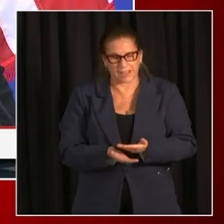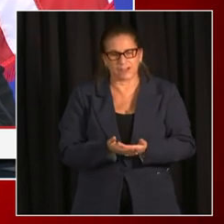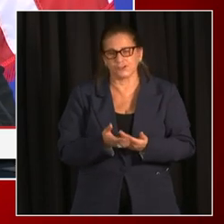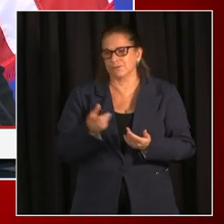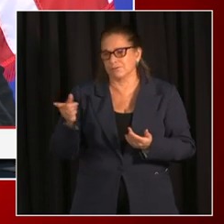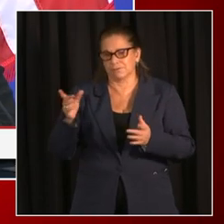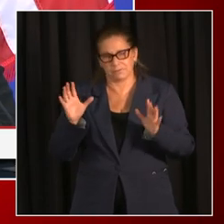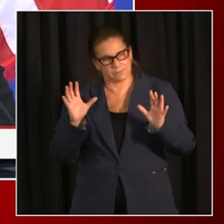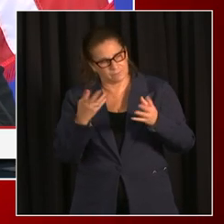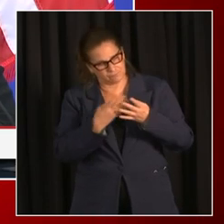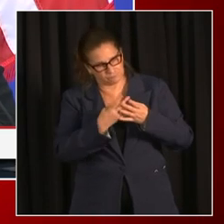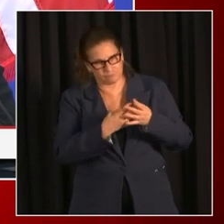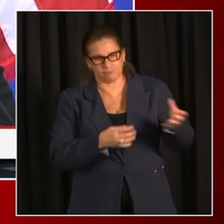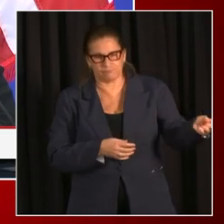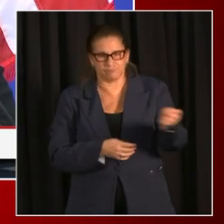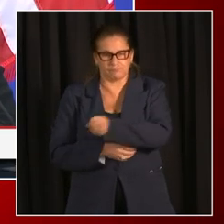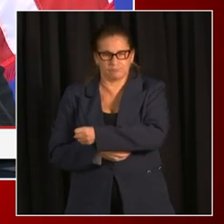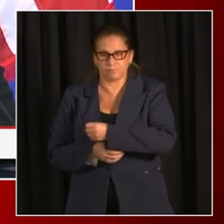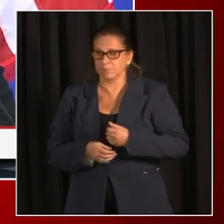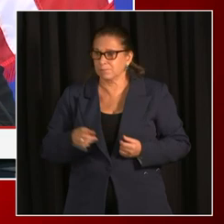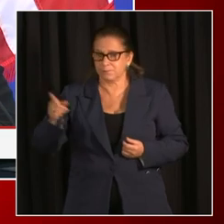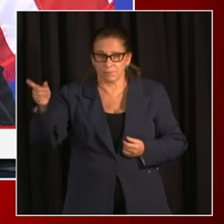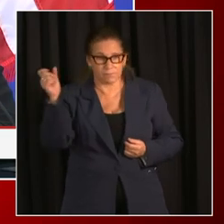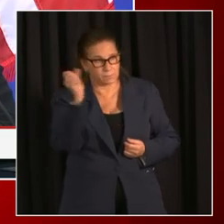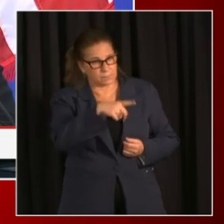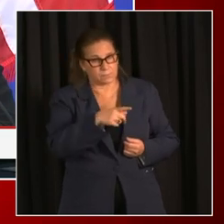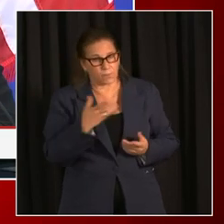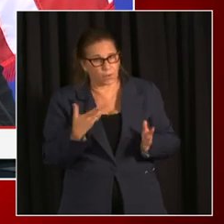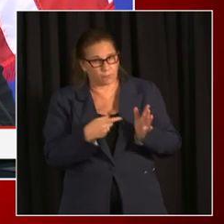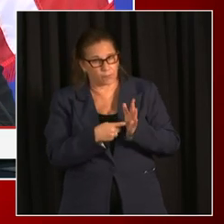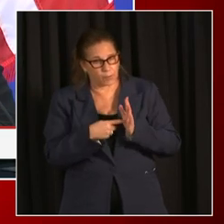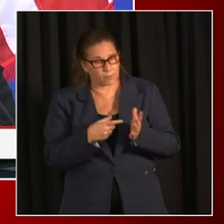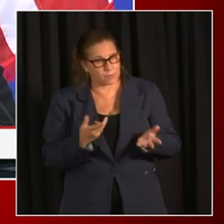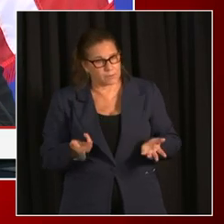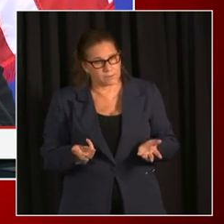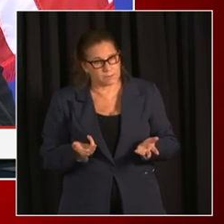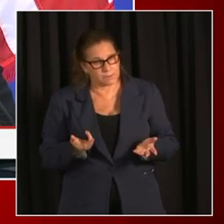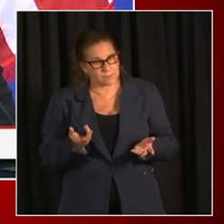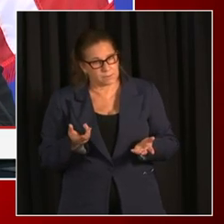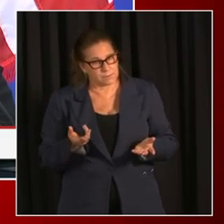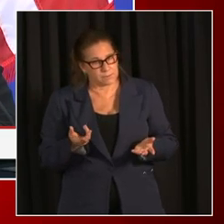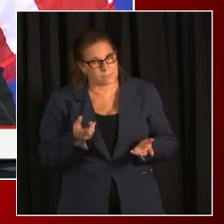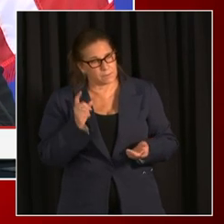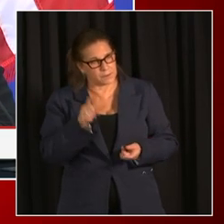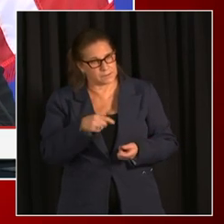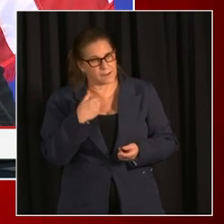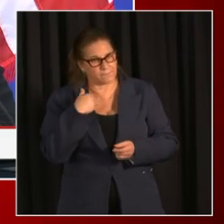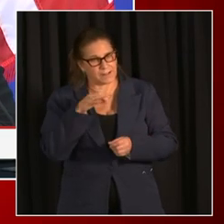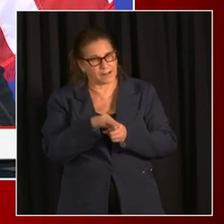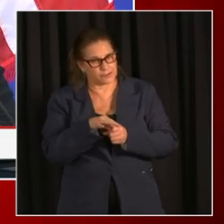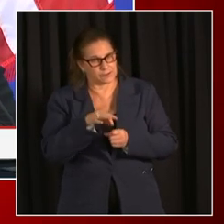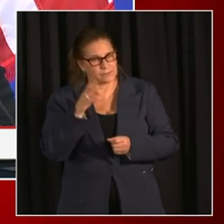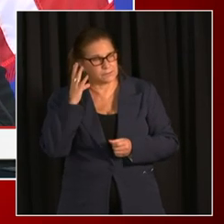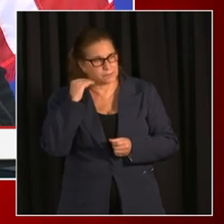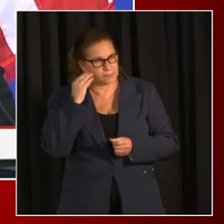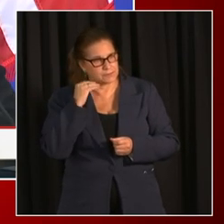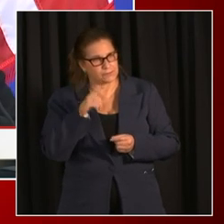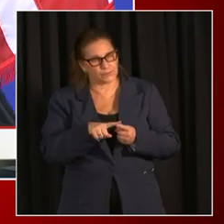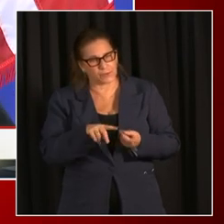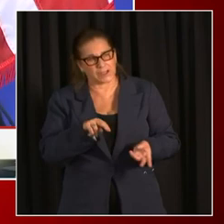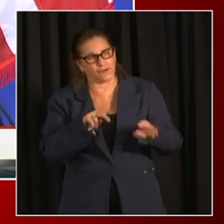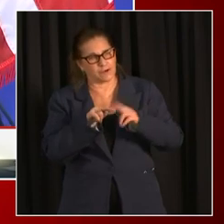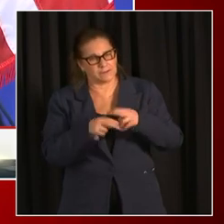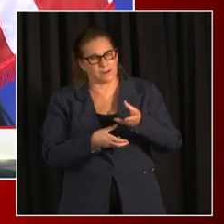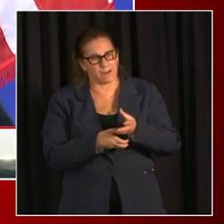have been. One of the statutory requirements is election experience. Do you have confidence in the executive director, Alice